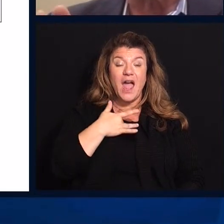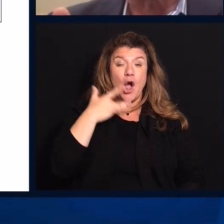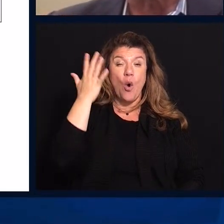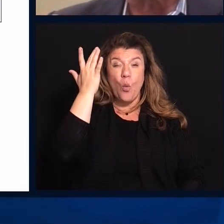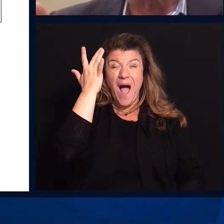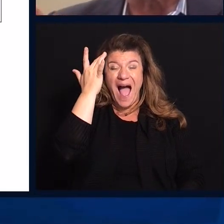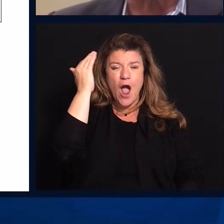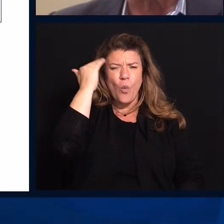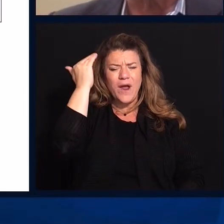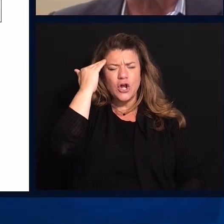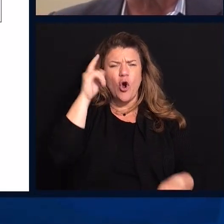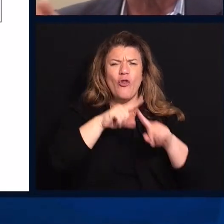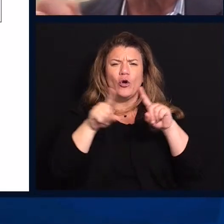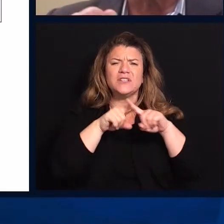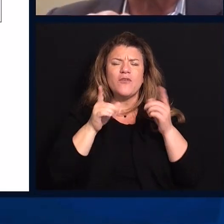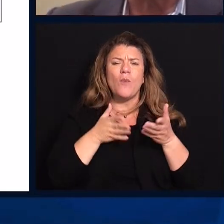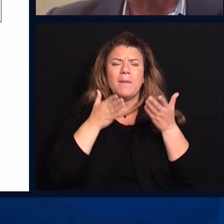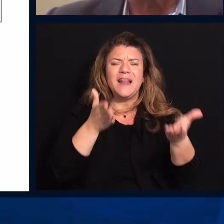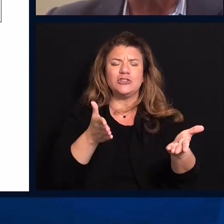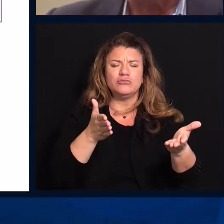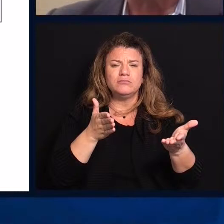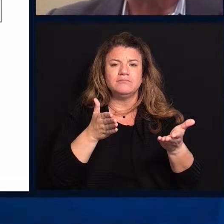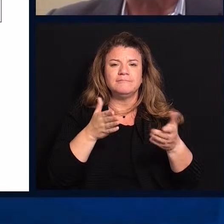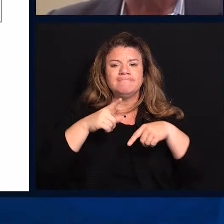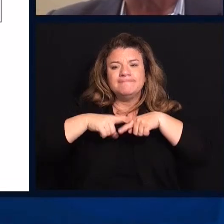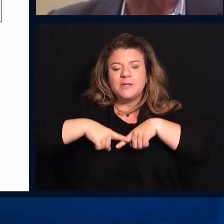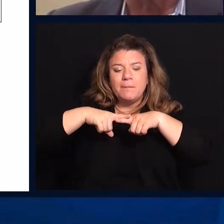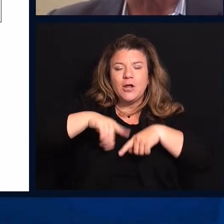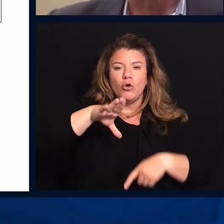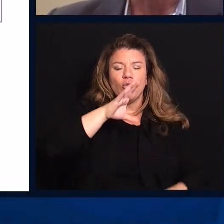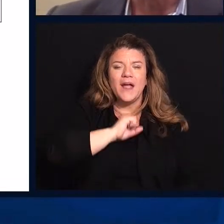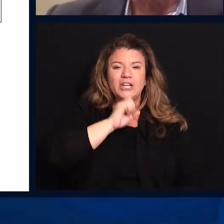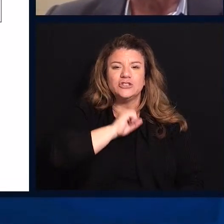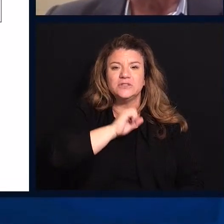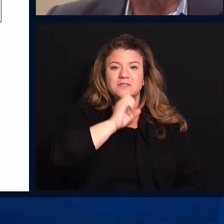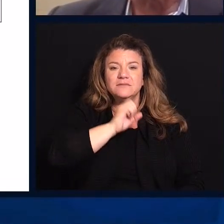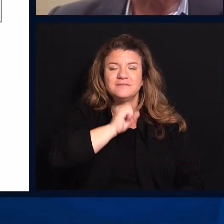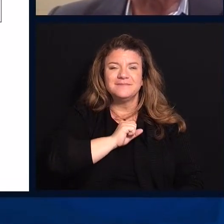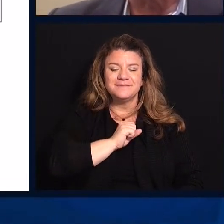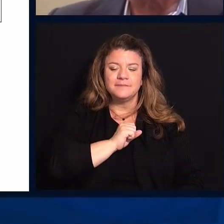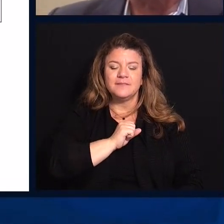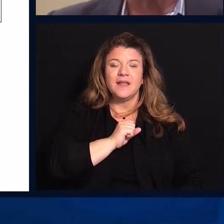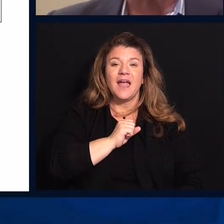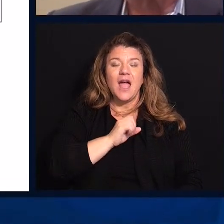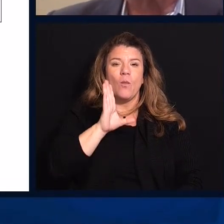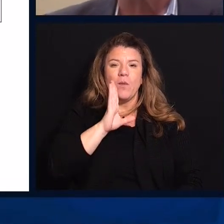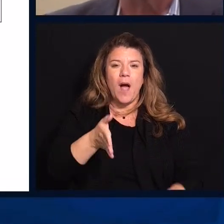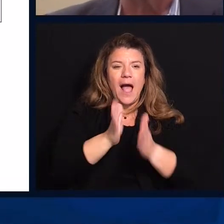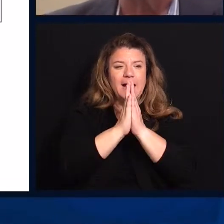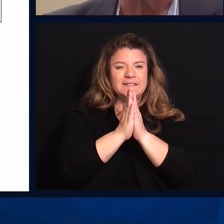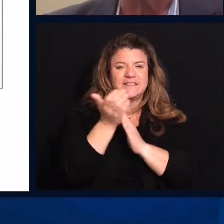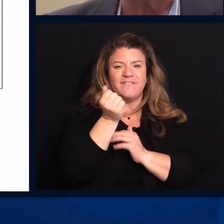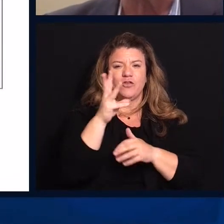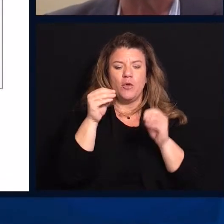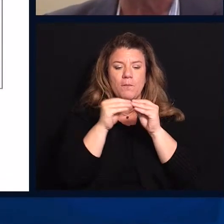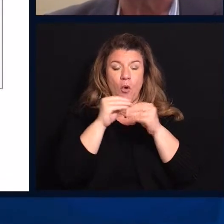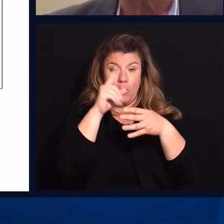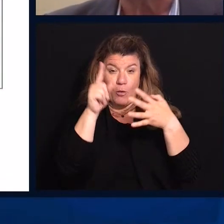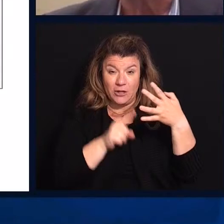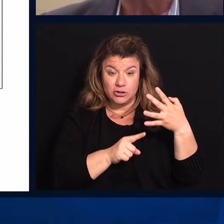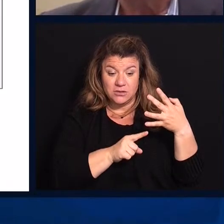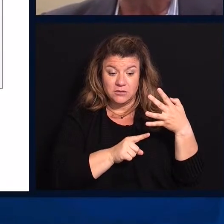that there are different recommendations depending on how old you are. And then we'll ask a few other questions. So next